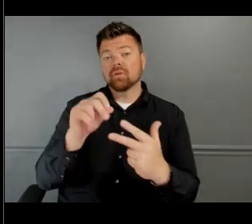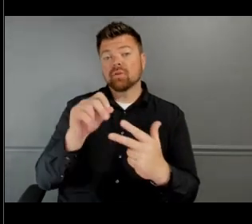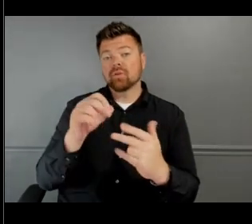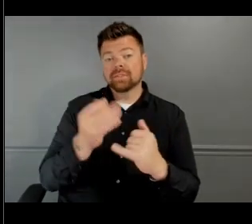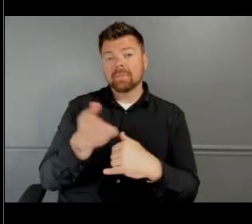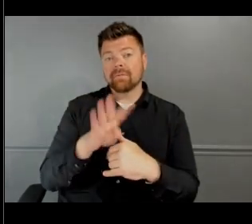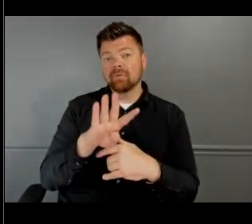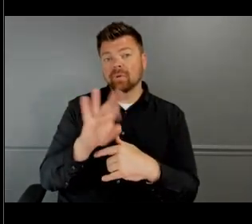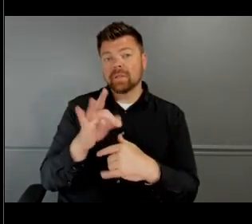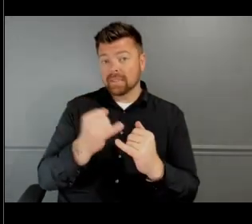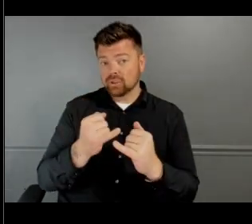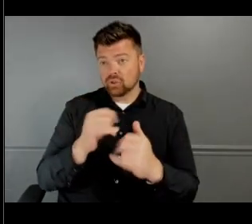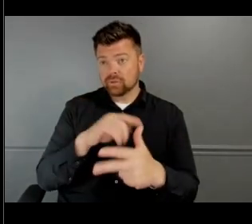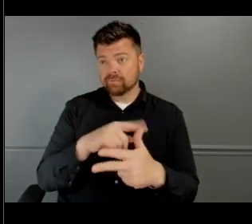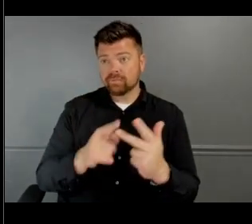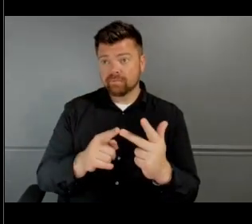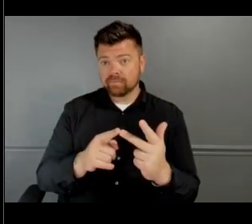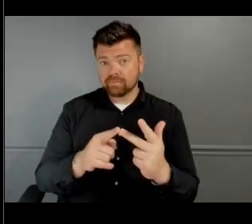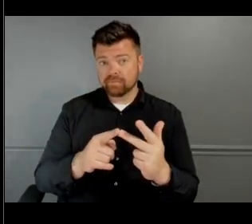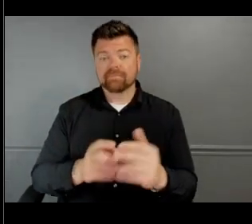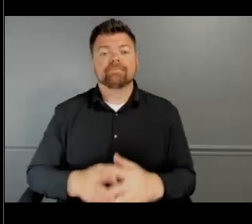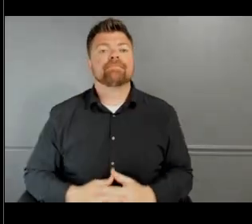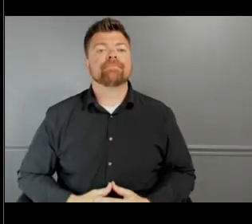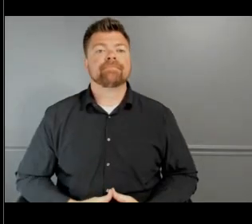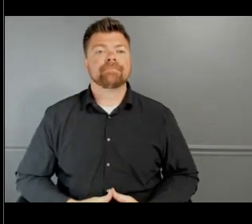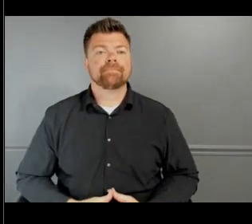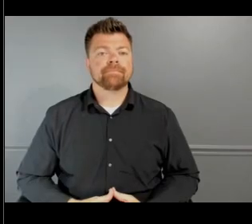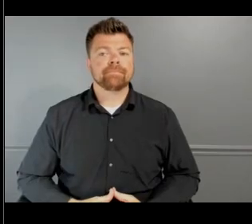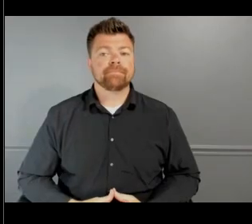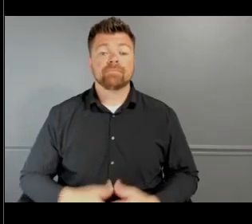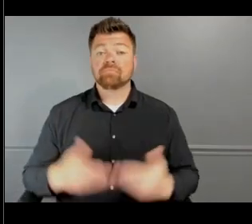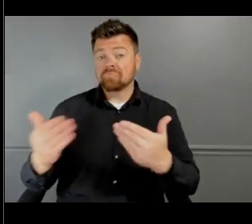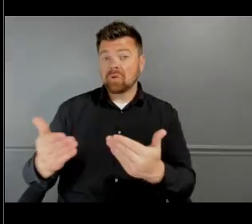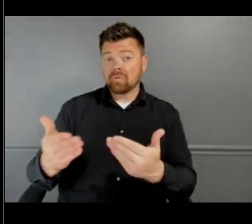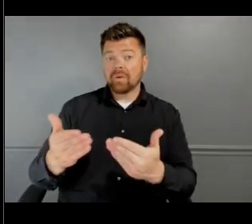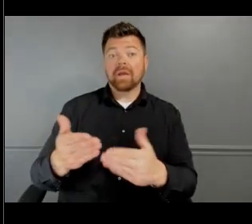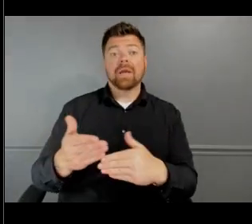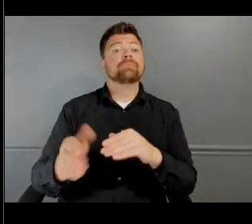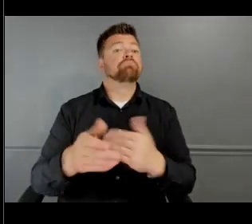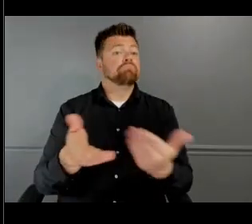inches by 48 inches. So go ahead and launch this poll.